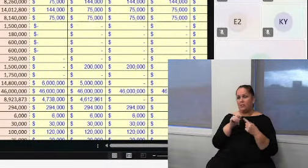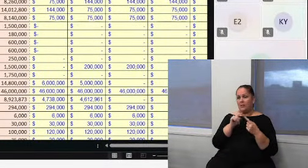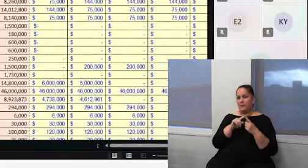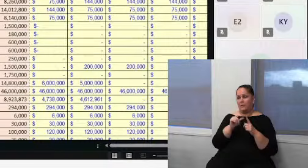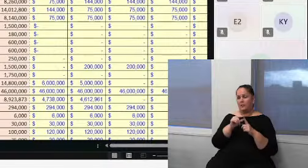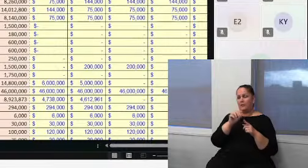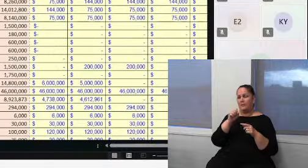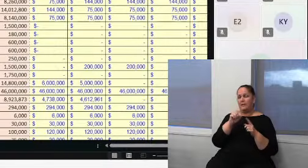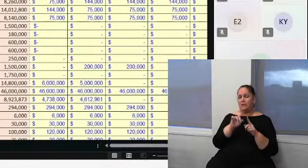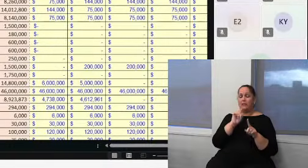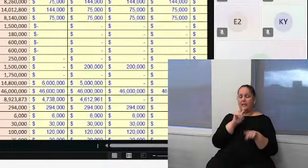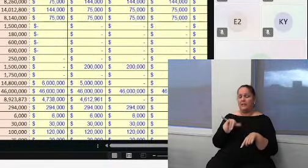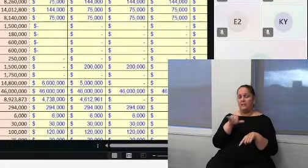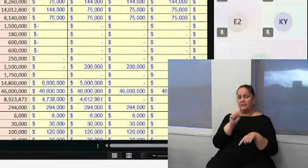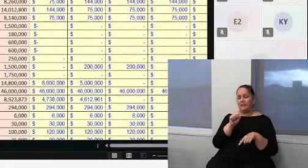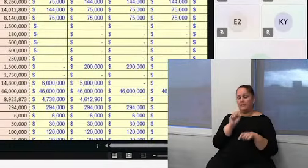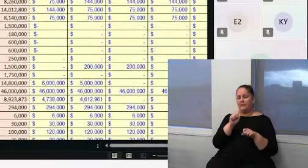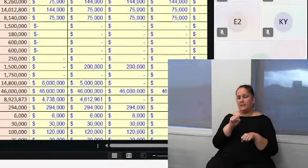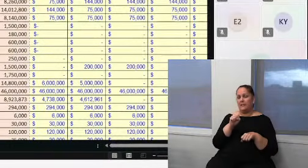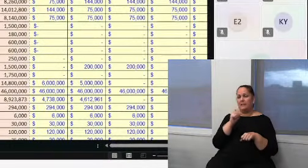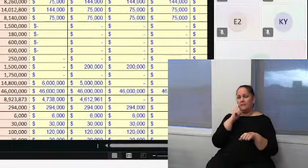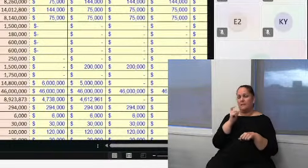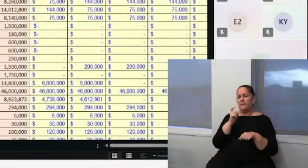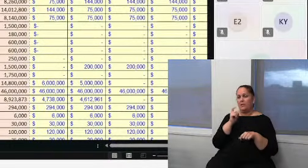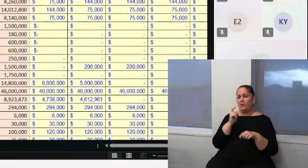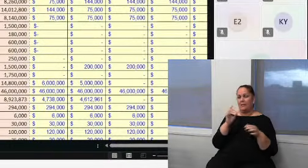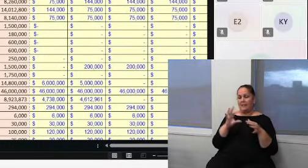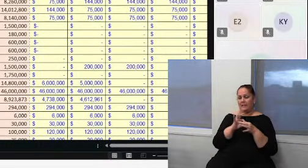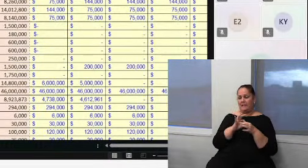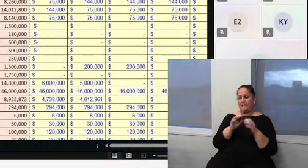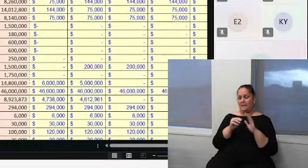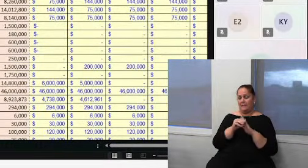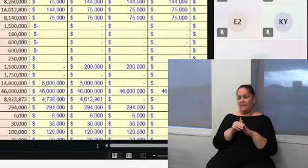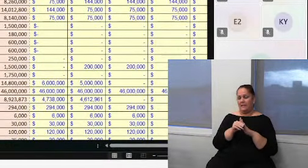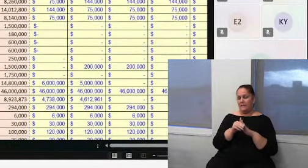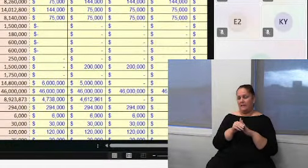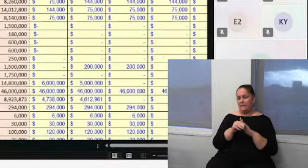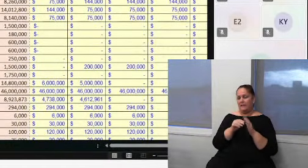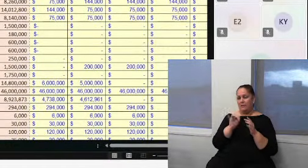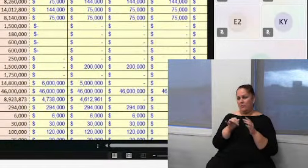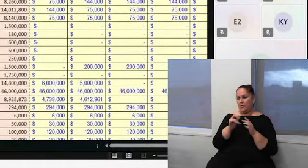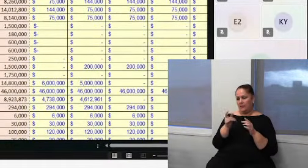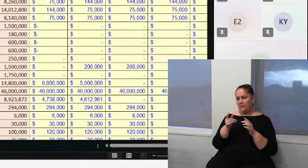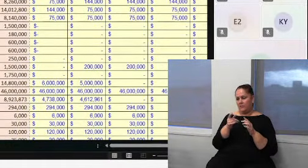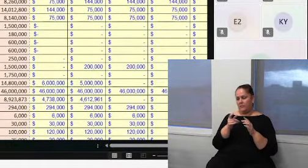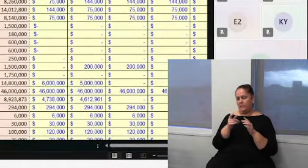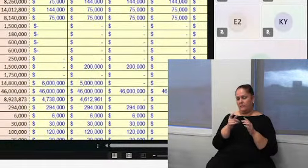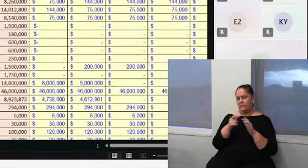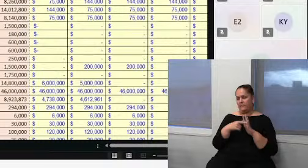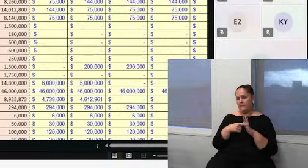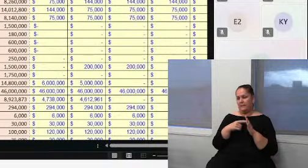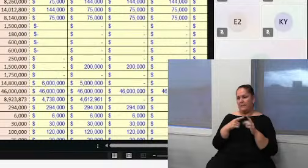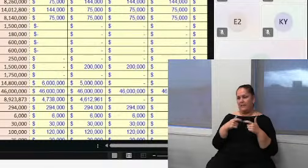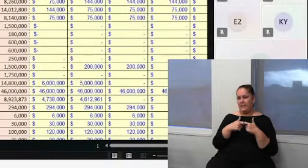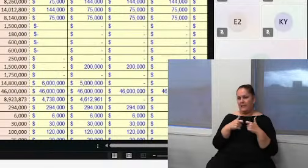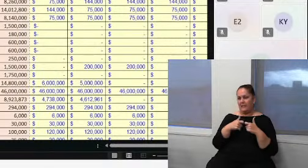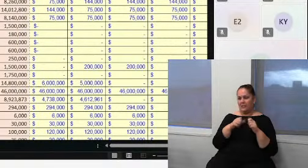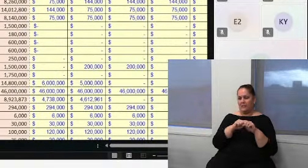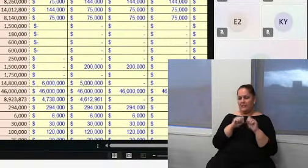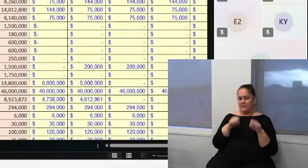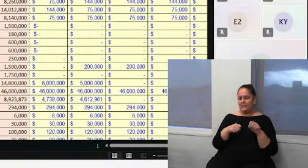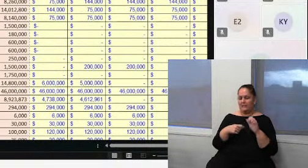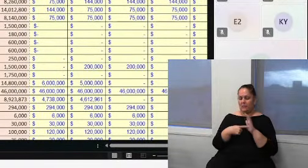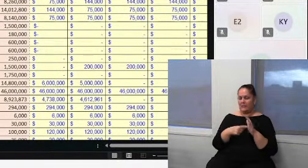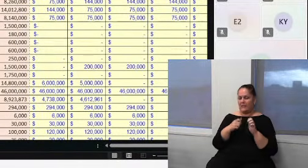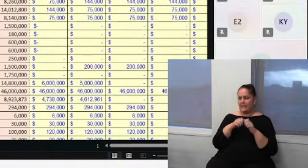Yeah, you talk about DERMS, right? So then the answer is yes. Yes, because the connectivity model, which is basically the representation, the